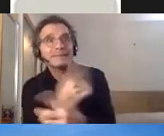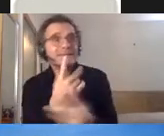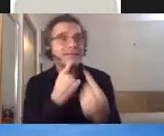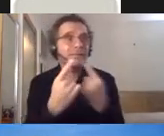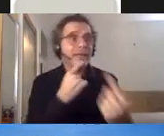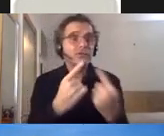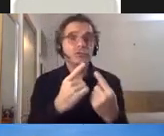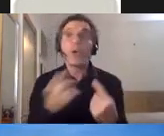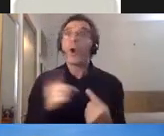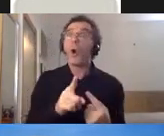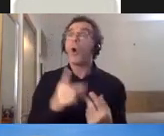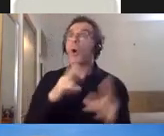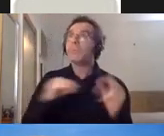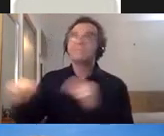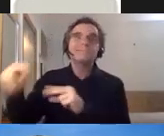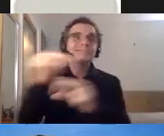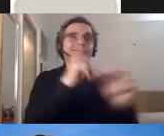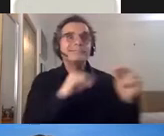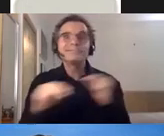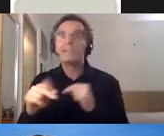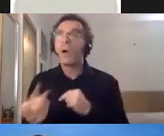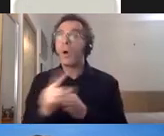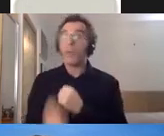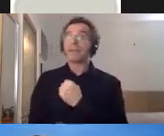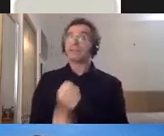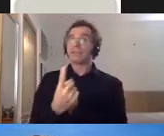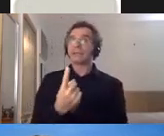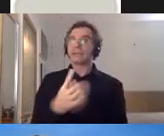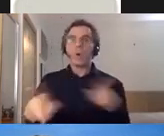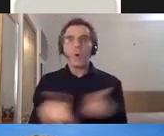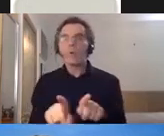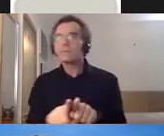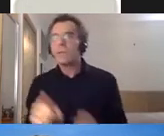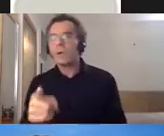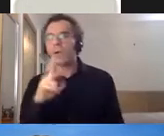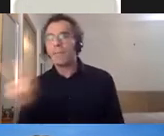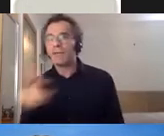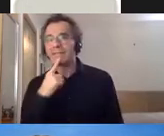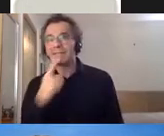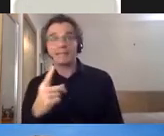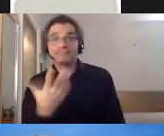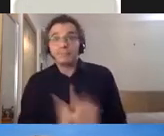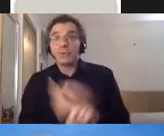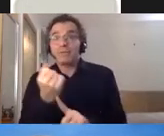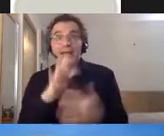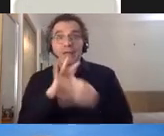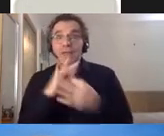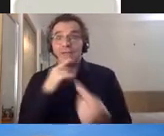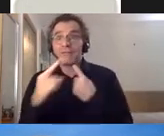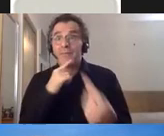by word of mouth or purely by chance. And they also said, we don't always find out the relevant information in